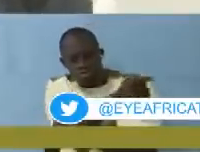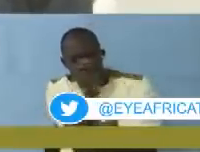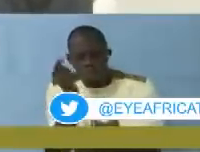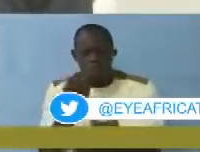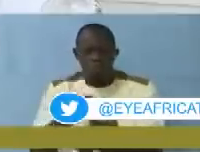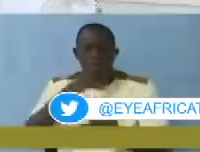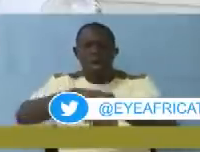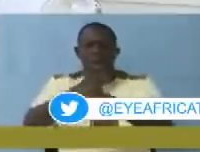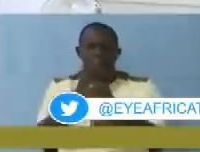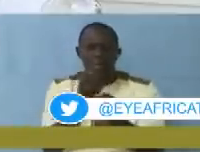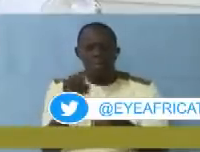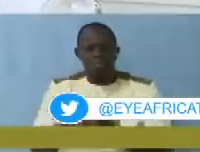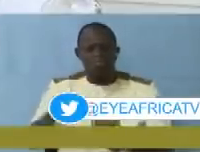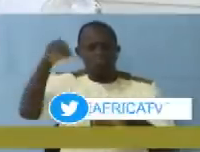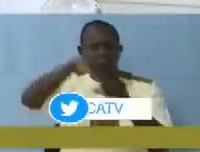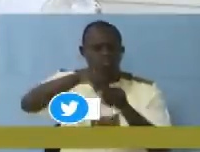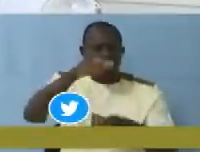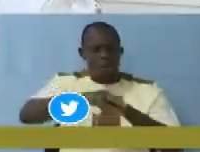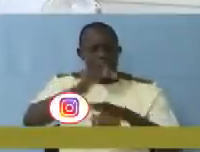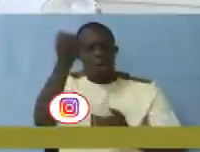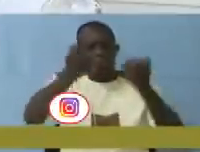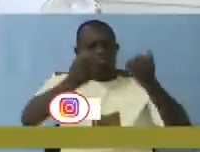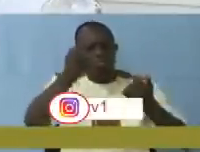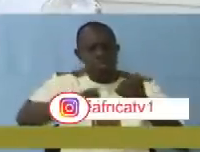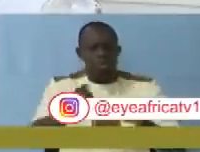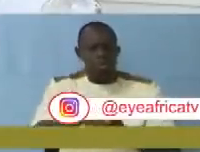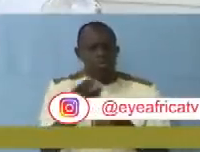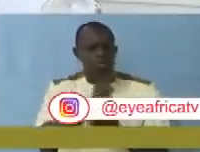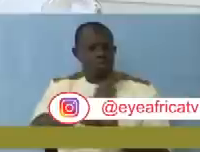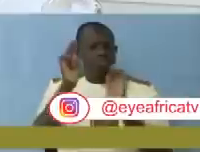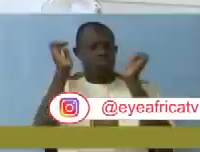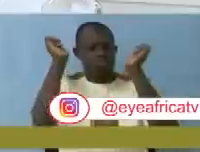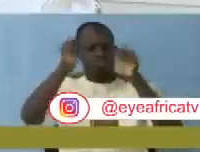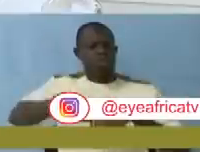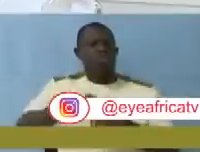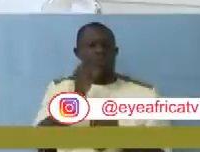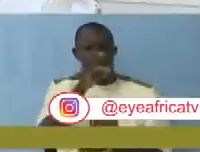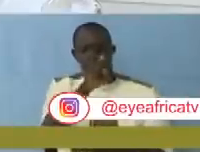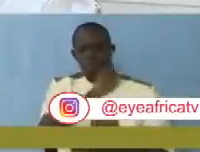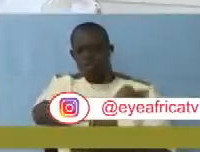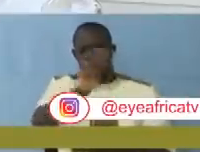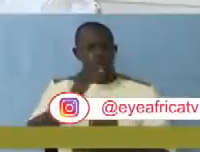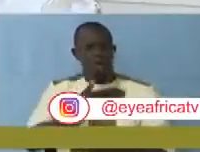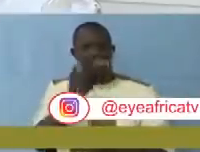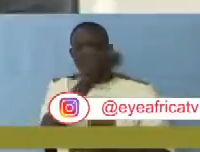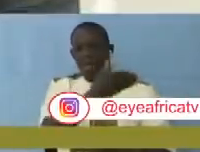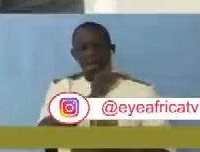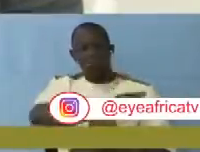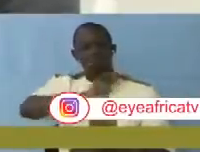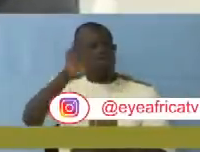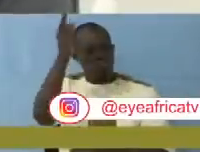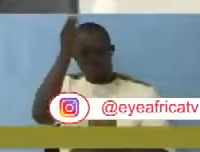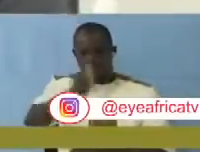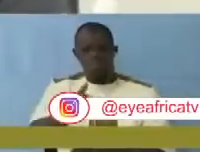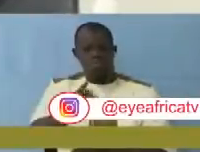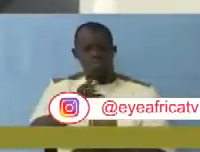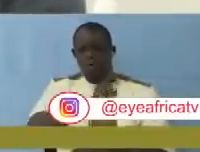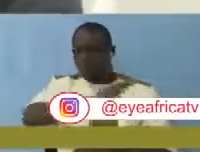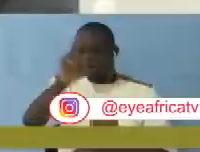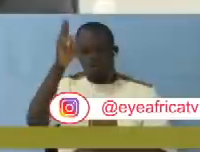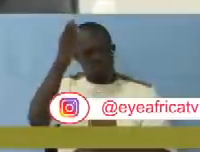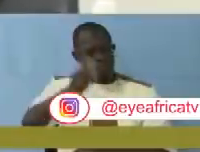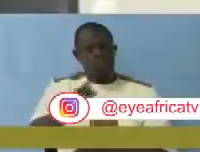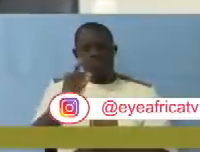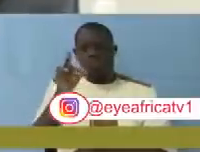you cannot tell us that you never went to the ground. That is certainly not true. That is not the case. Mr.